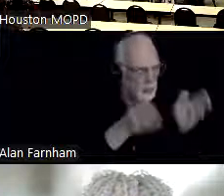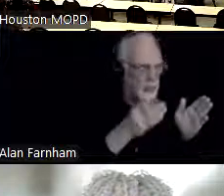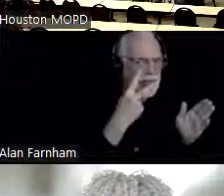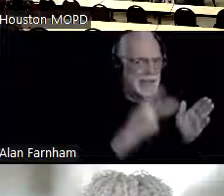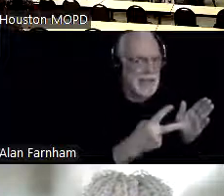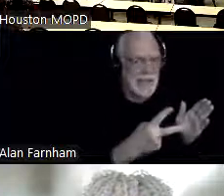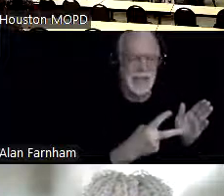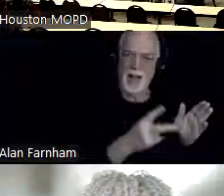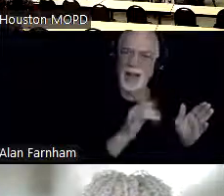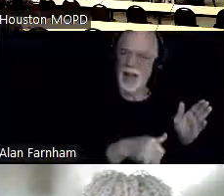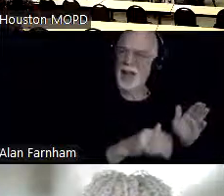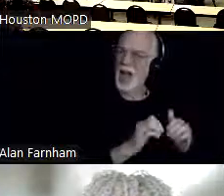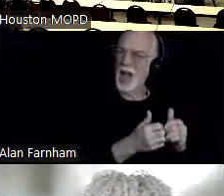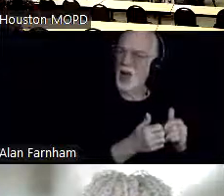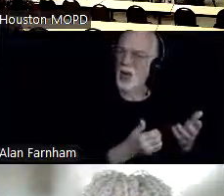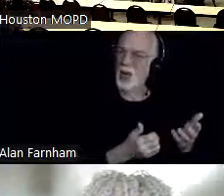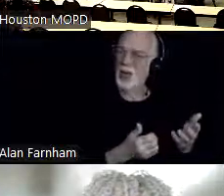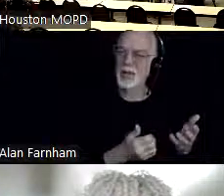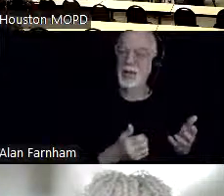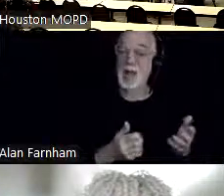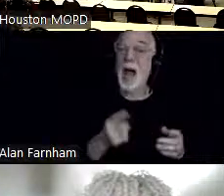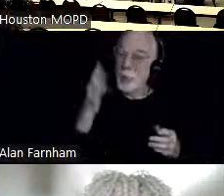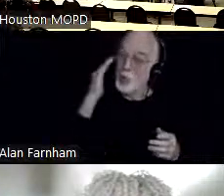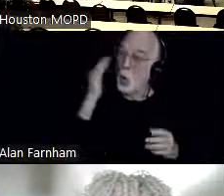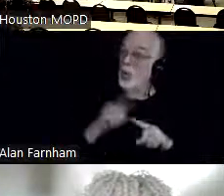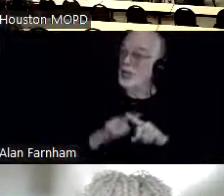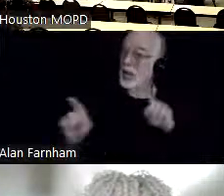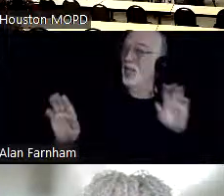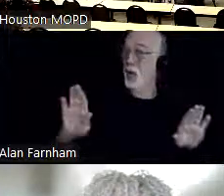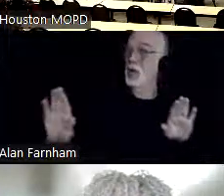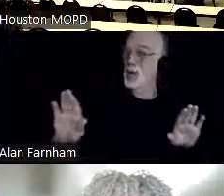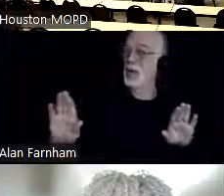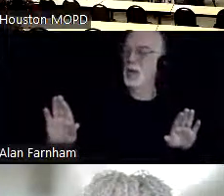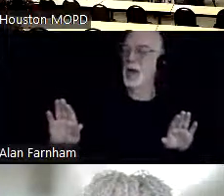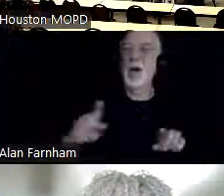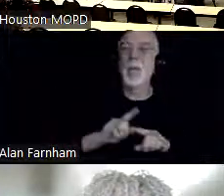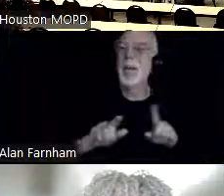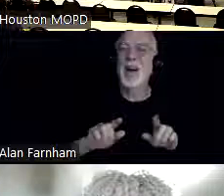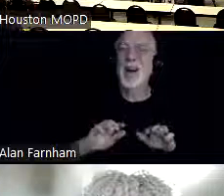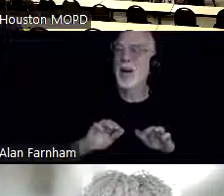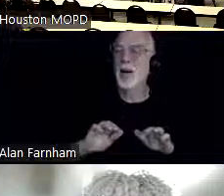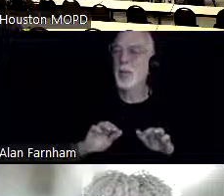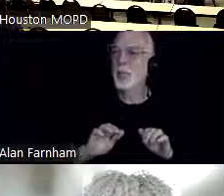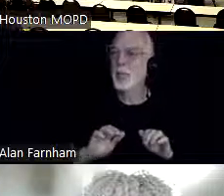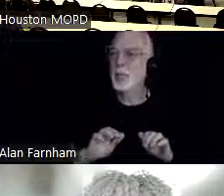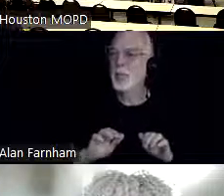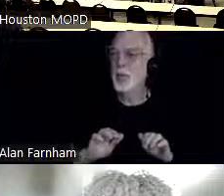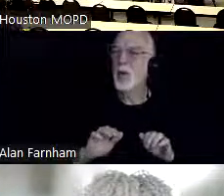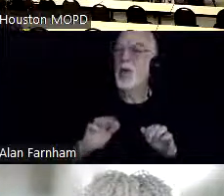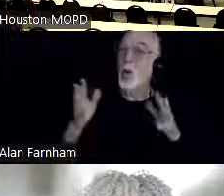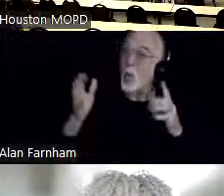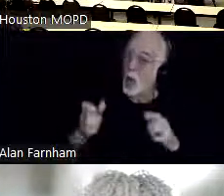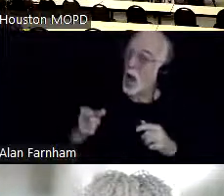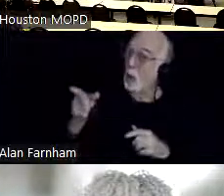difference, beyond our differences, so that we can at least give them the